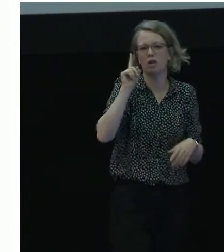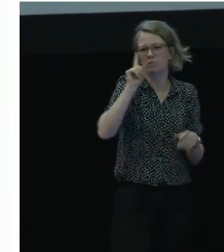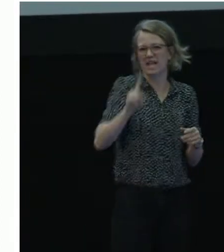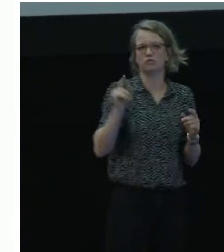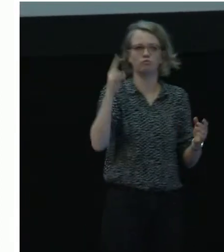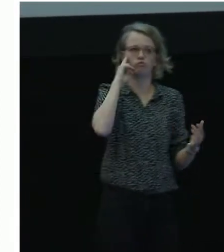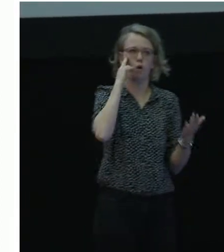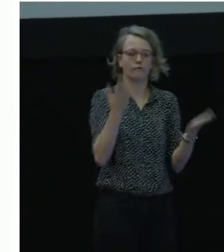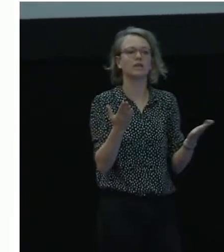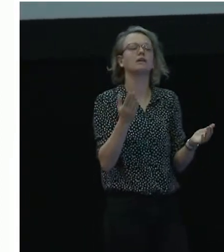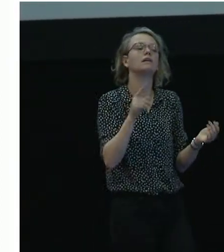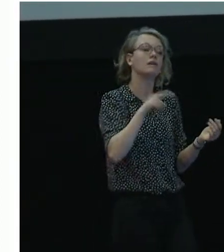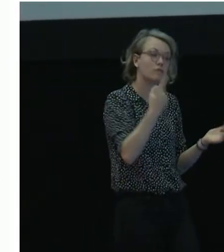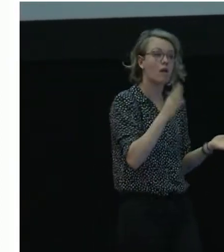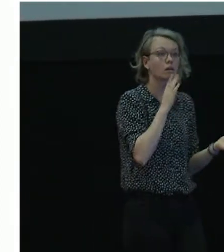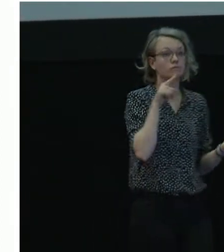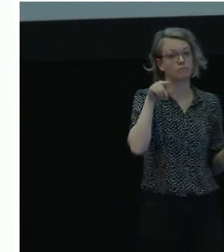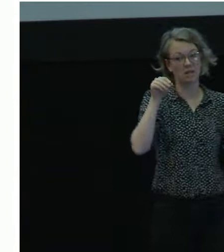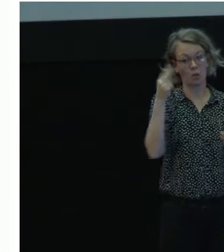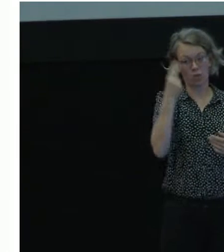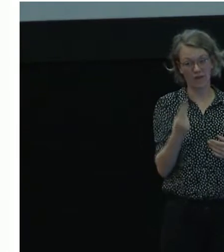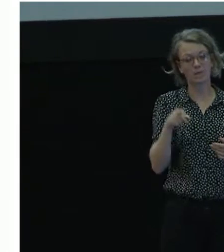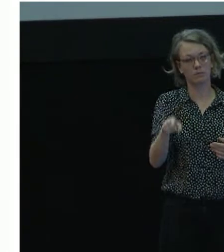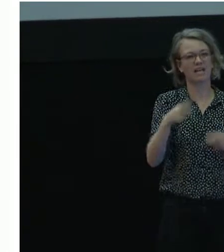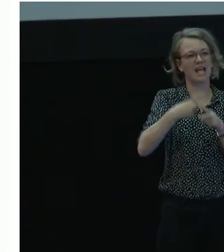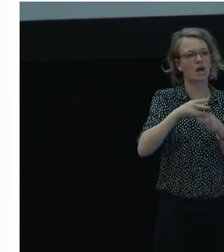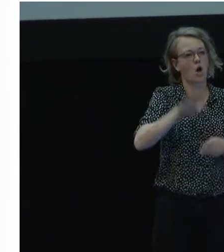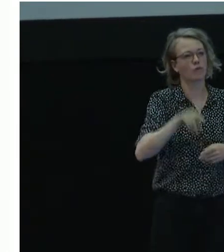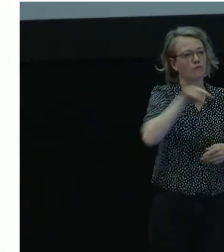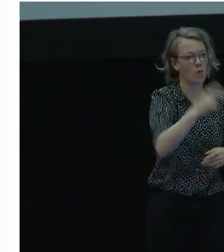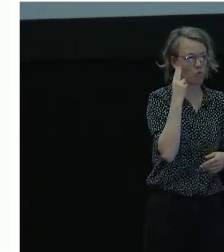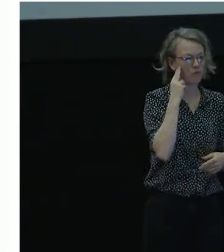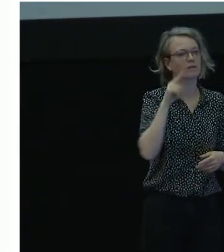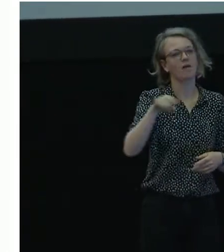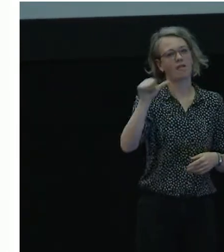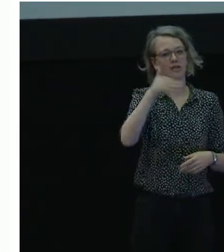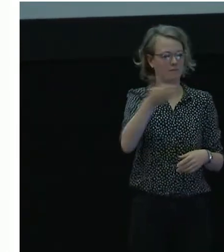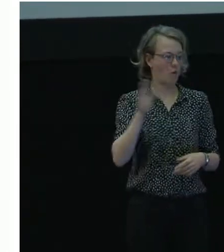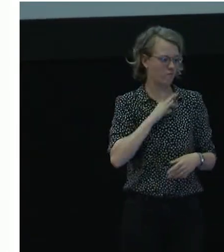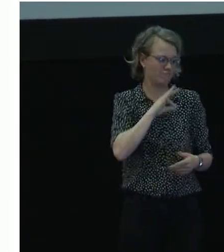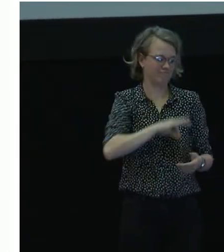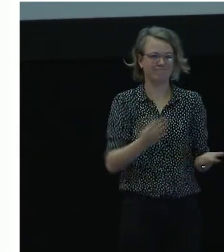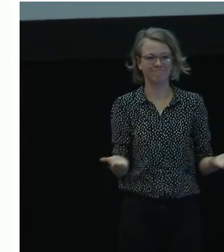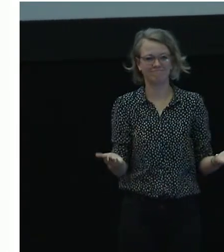So I've told you about what it means to be deaf. What I would like